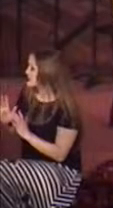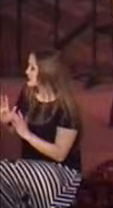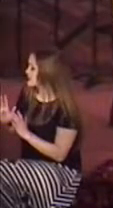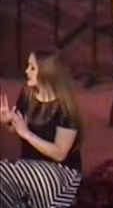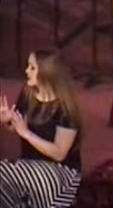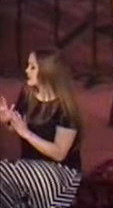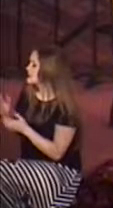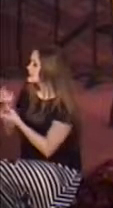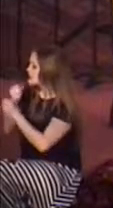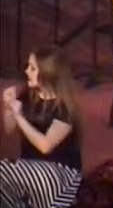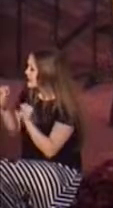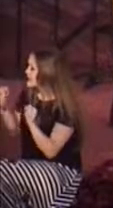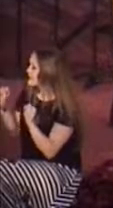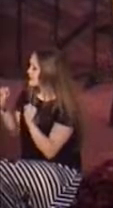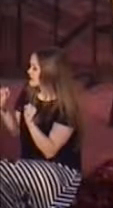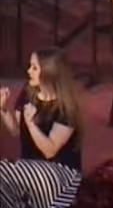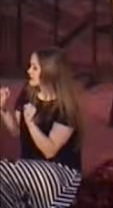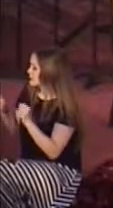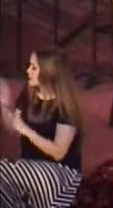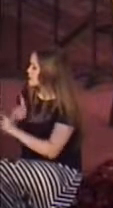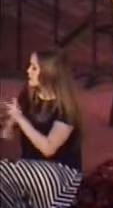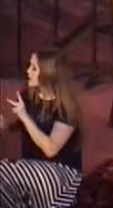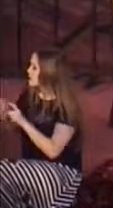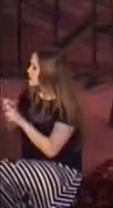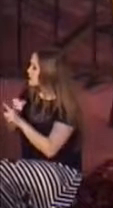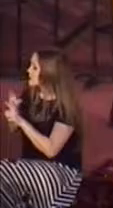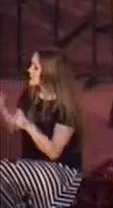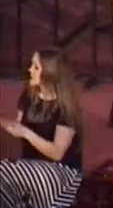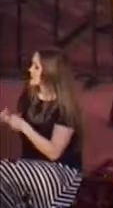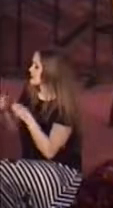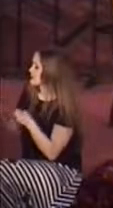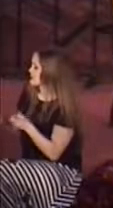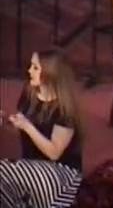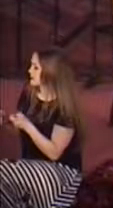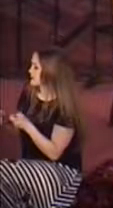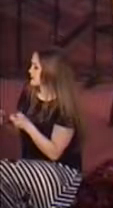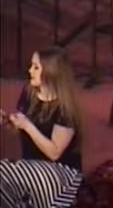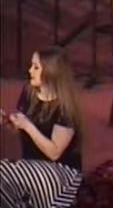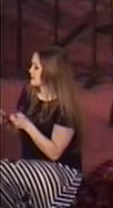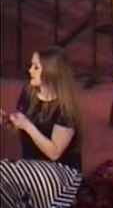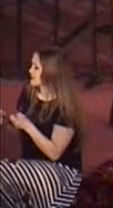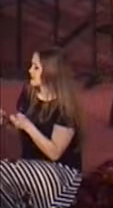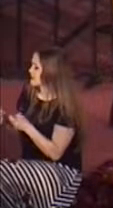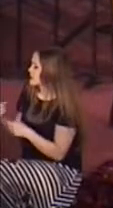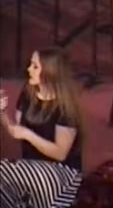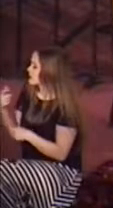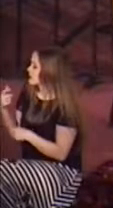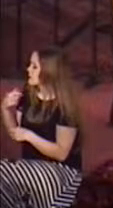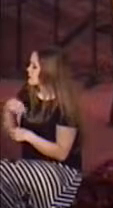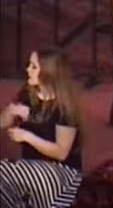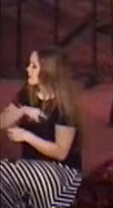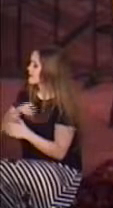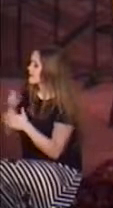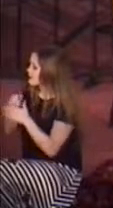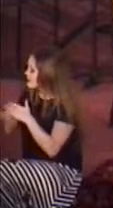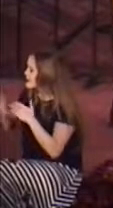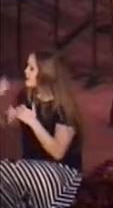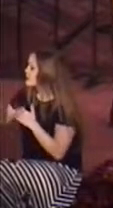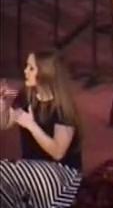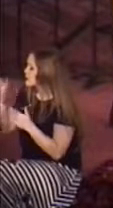to save His people from their sins. So Father, as we come into this season